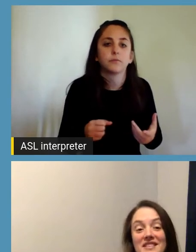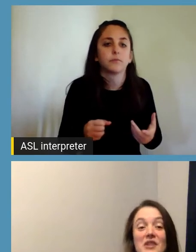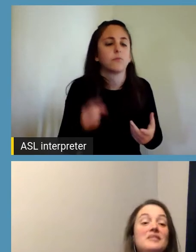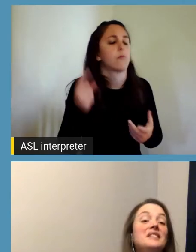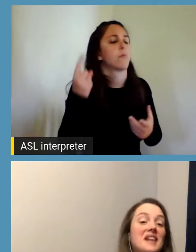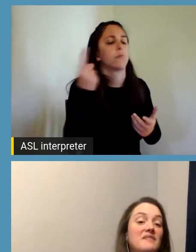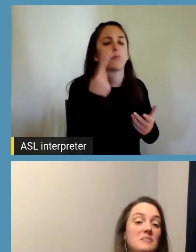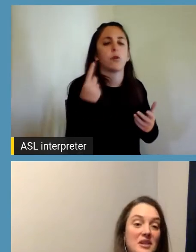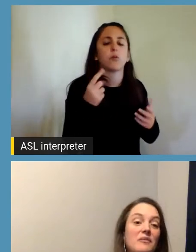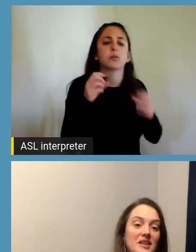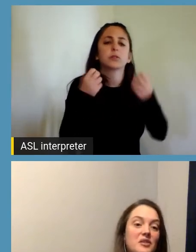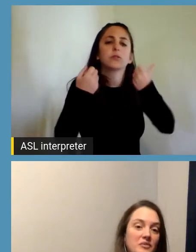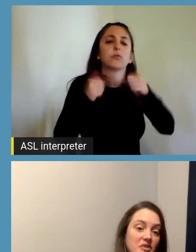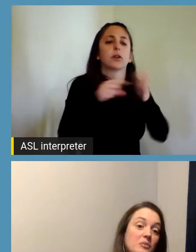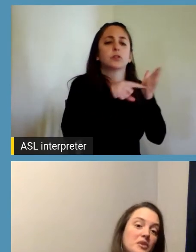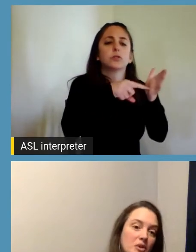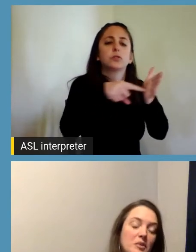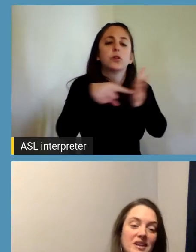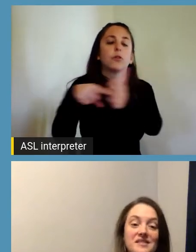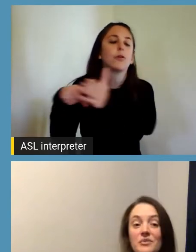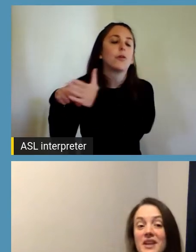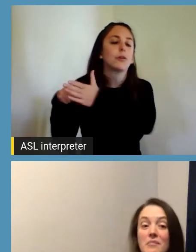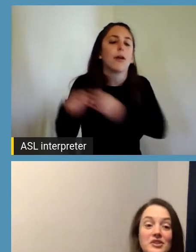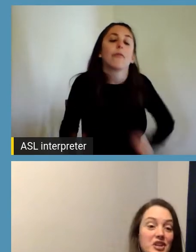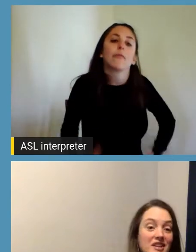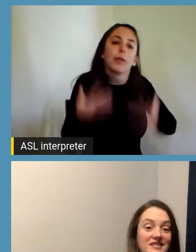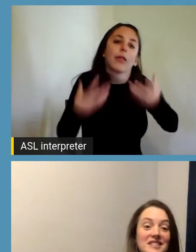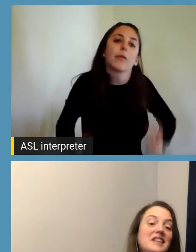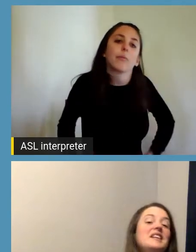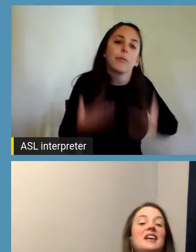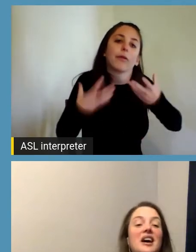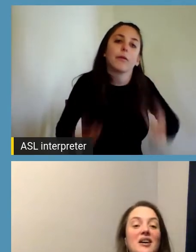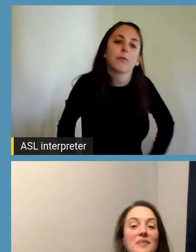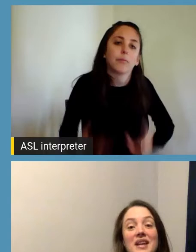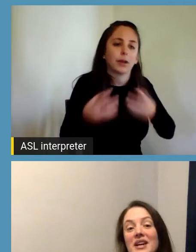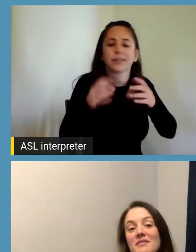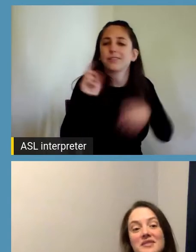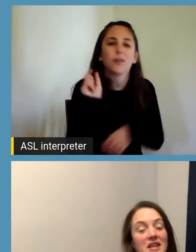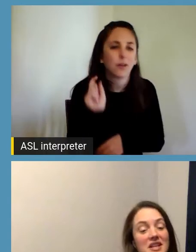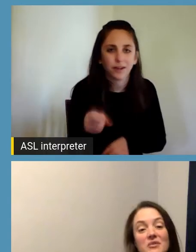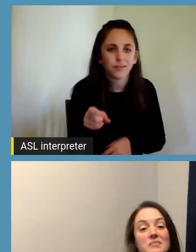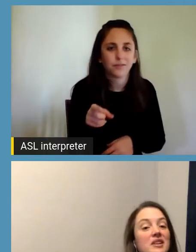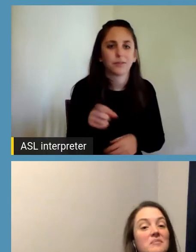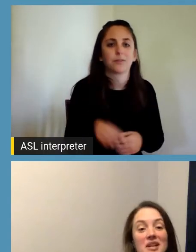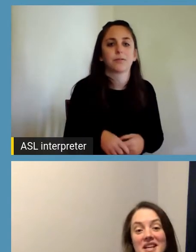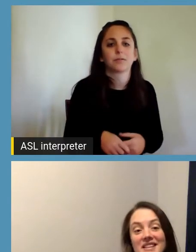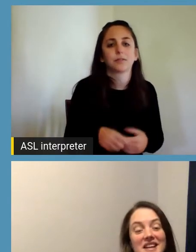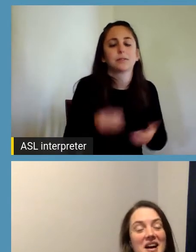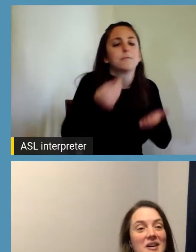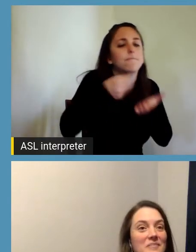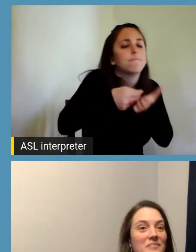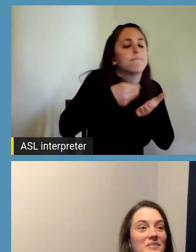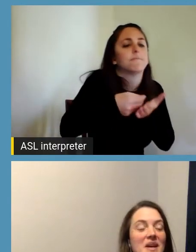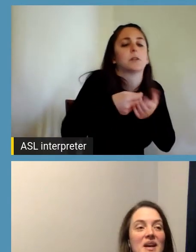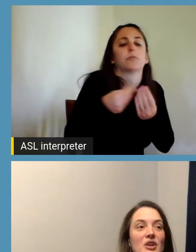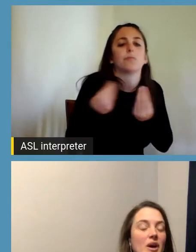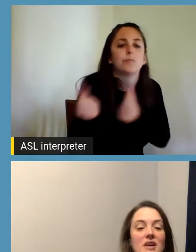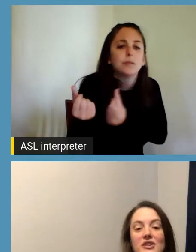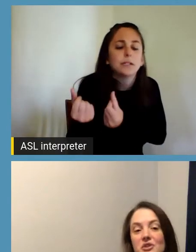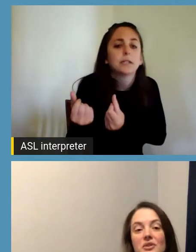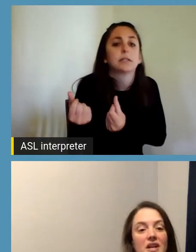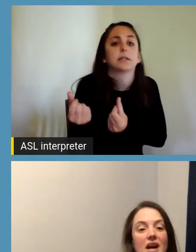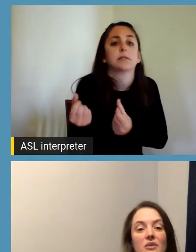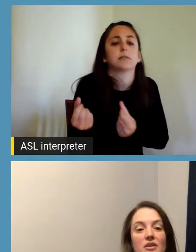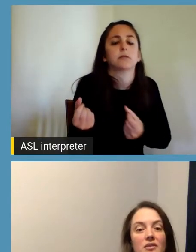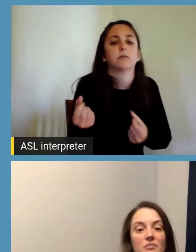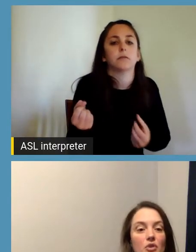show people that, it doesn't have to be that way. So with GORE Place, with that budgeting, anytime we're spending money, I